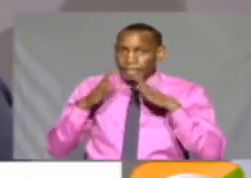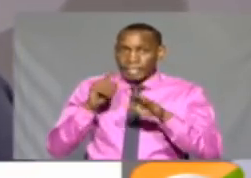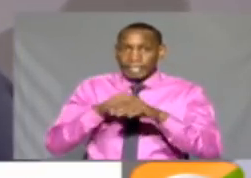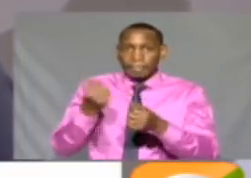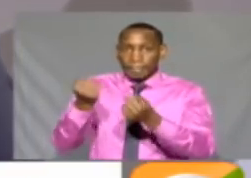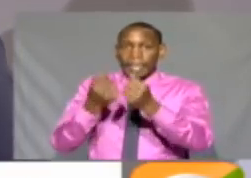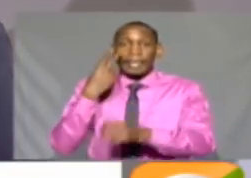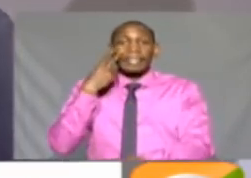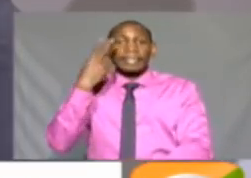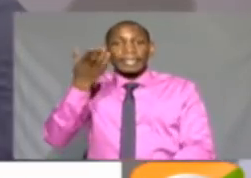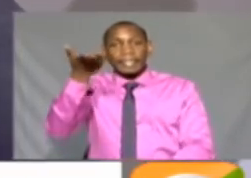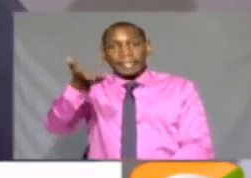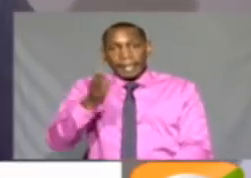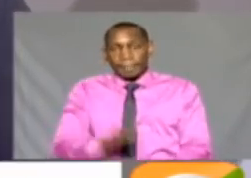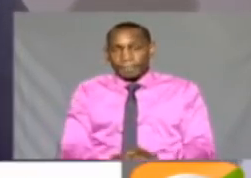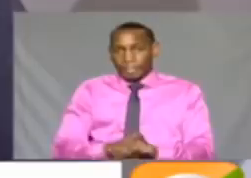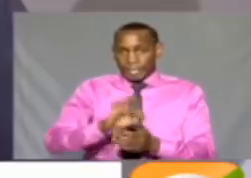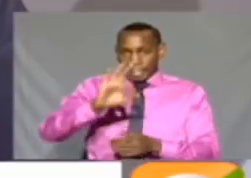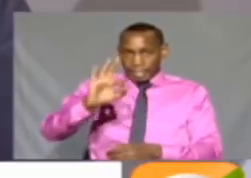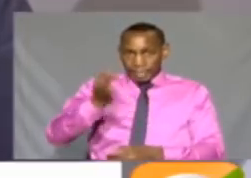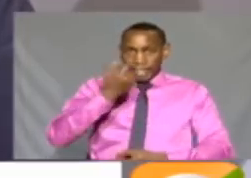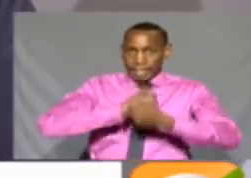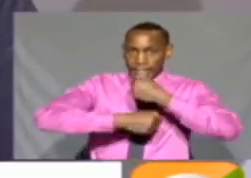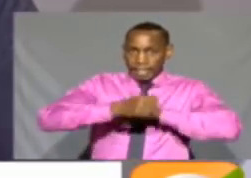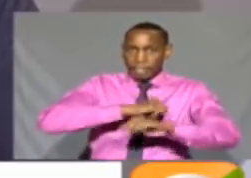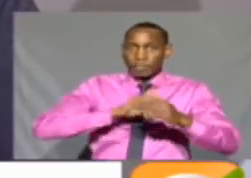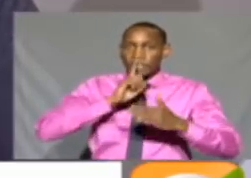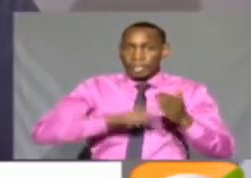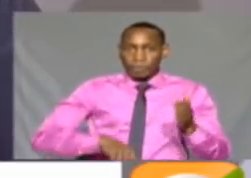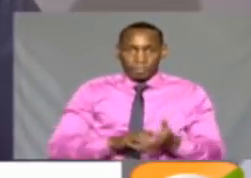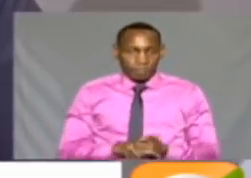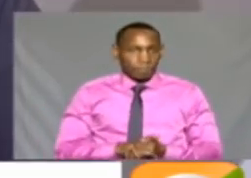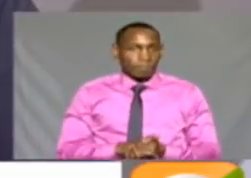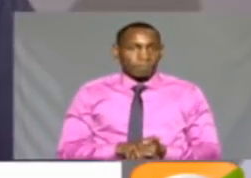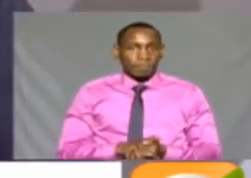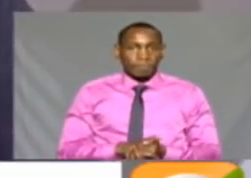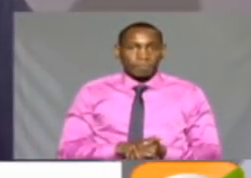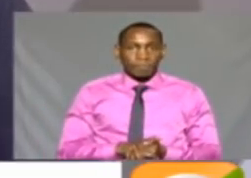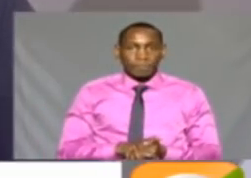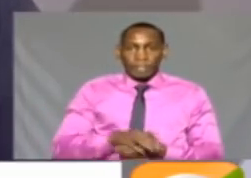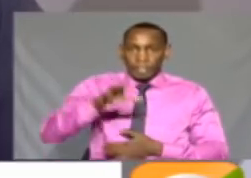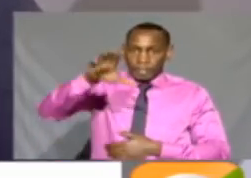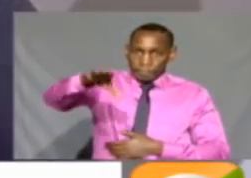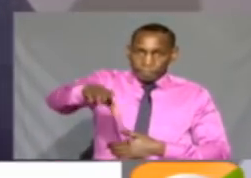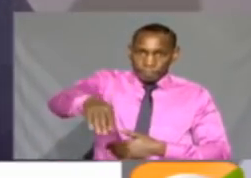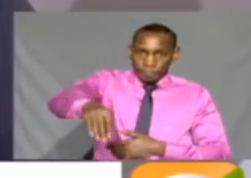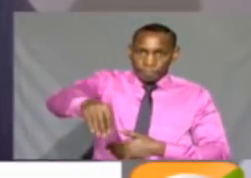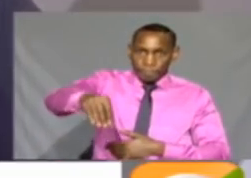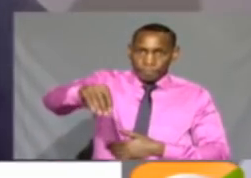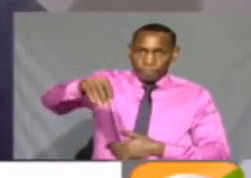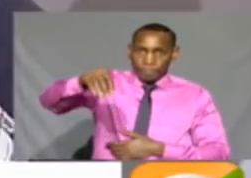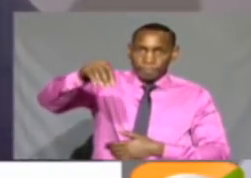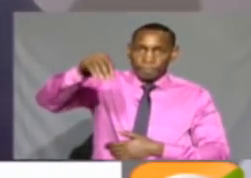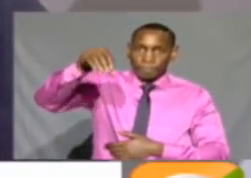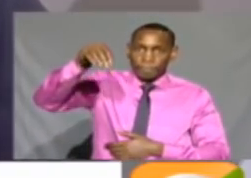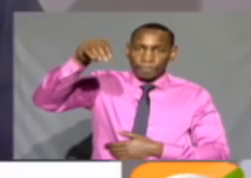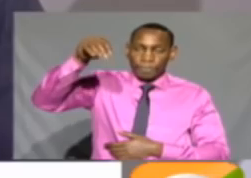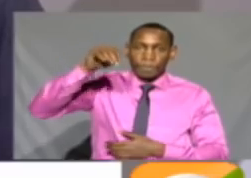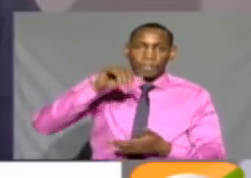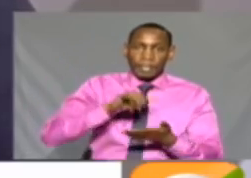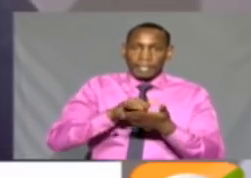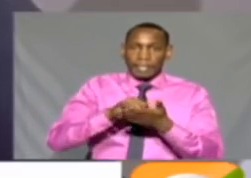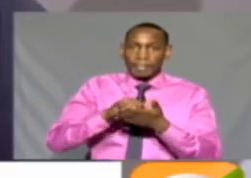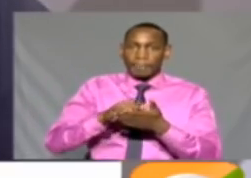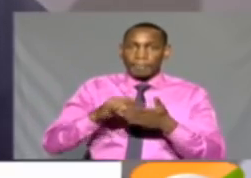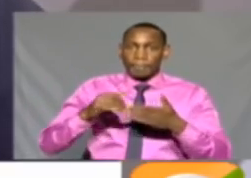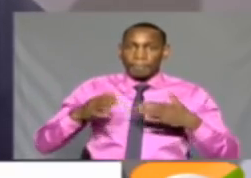spotted. Okay, and then now the third one is where they say that they try to reach, they call it the retrieval, where they try to be careful and ensure the dignity of the